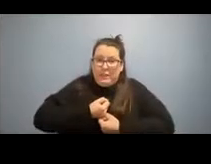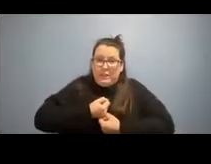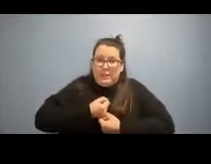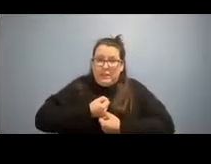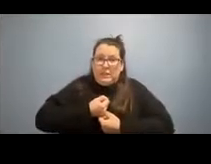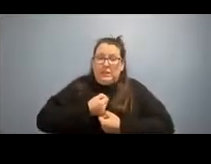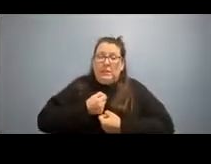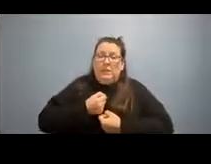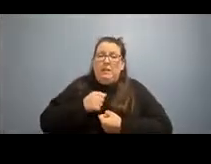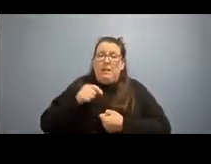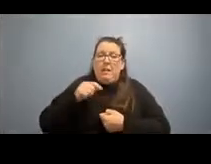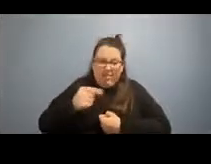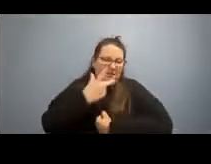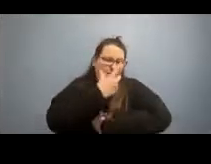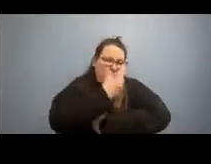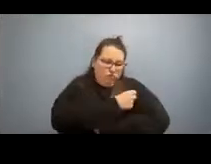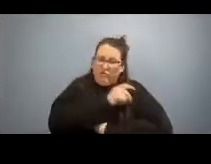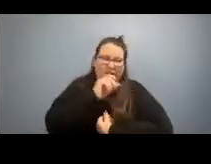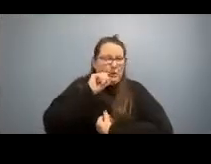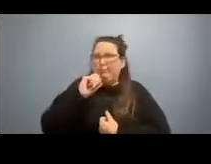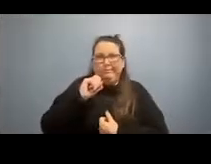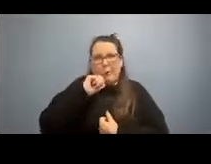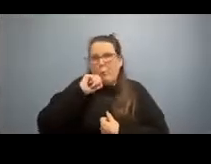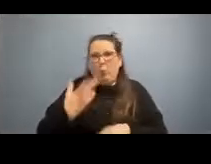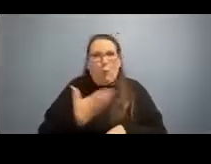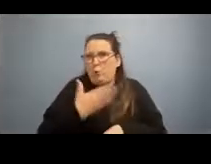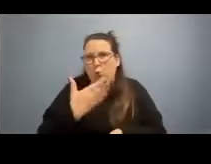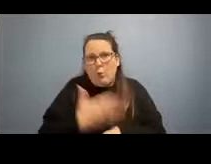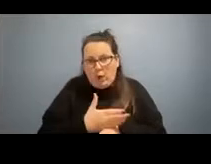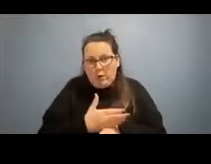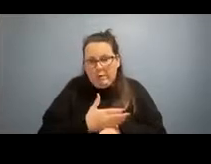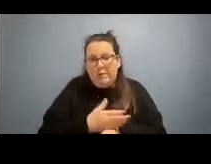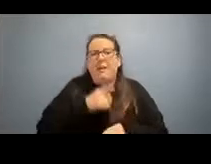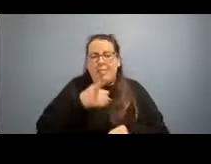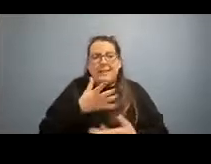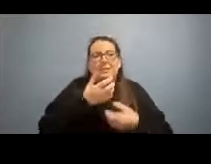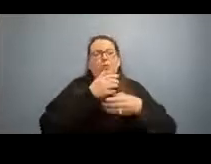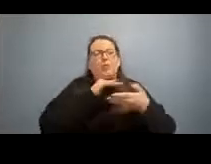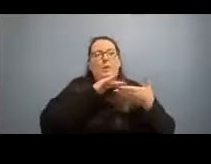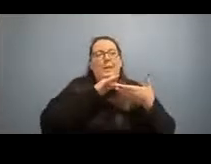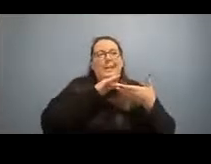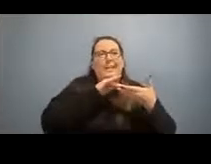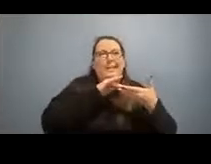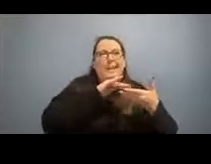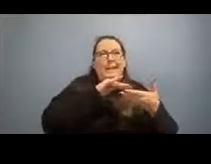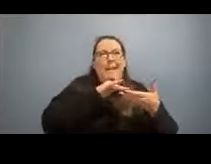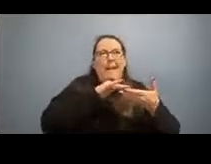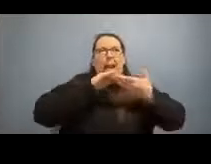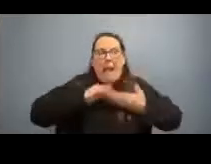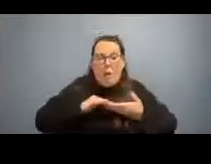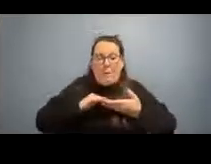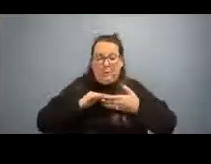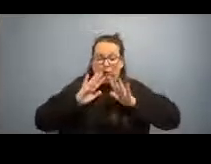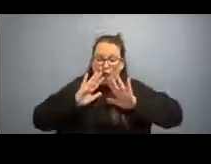stage, the vaccine will not work against the infection. The vaccine is there to prevent you being infected, not to treat the